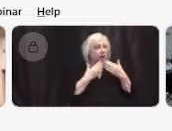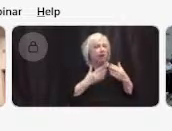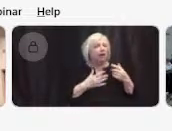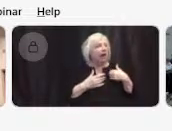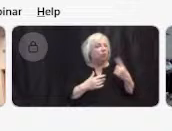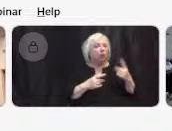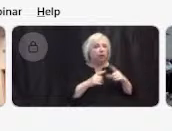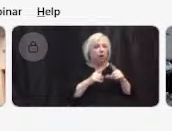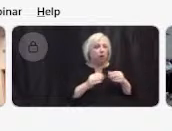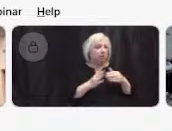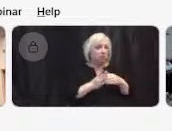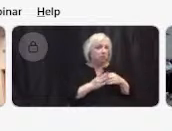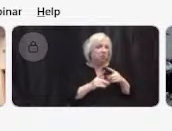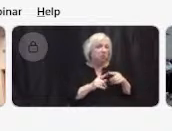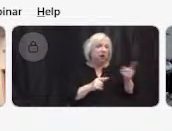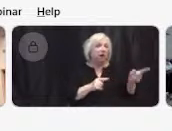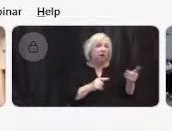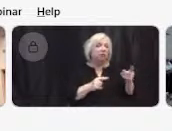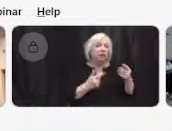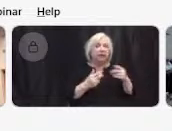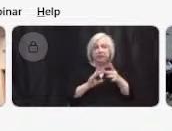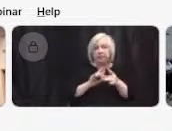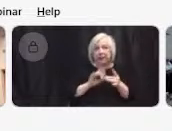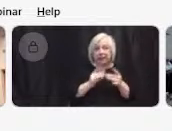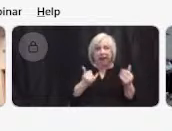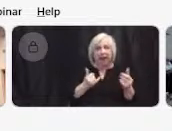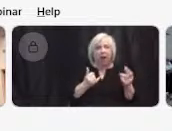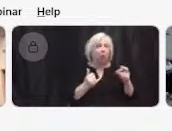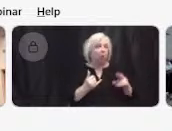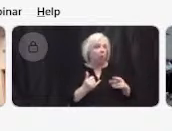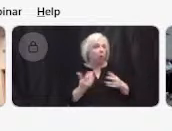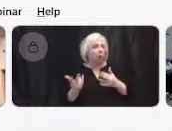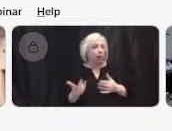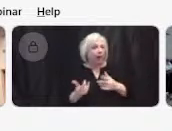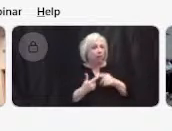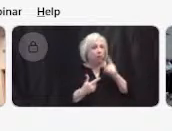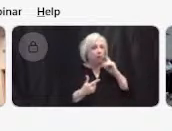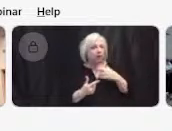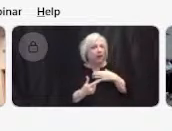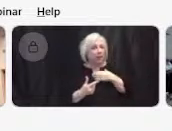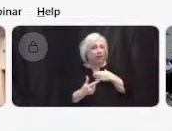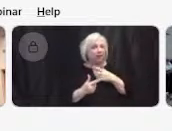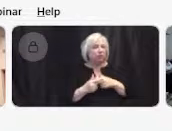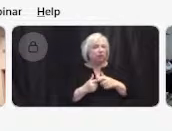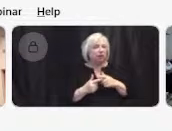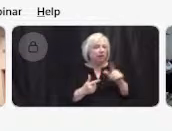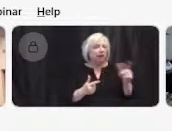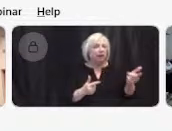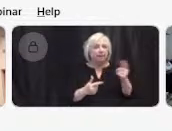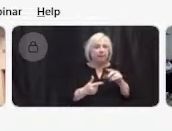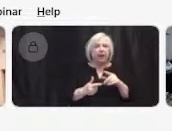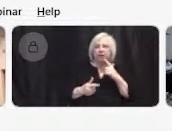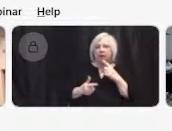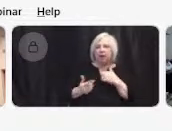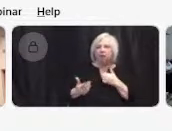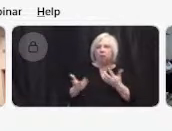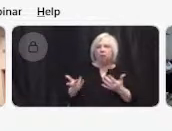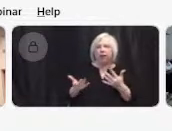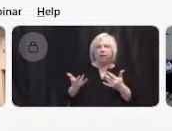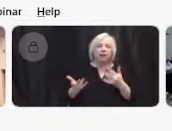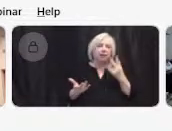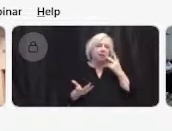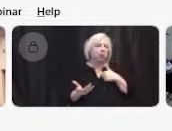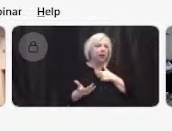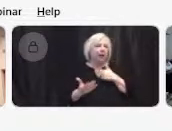or you can wait for the opposition and you can come back right afterwards. It's your choice. I'll wait. All right. Look like we have